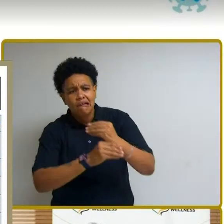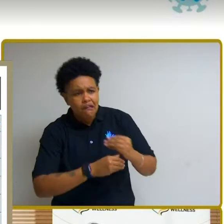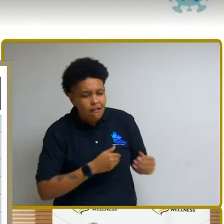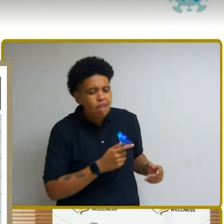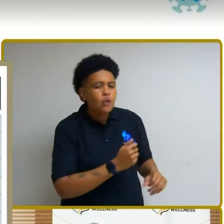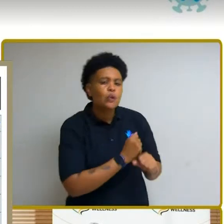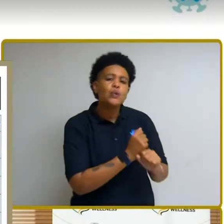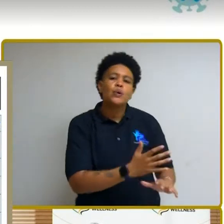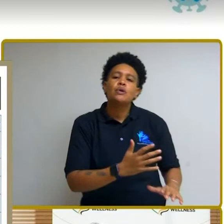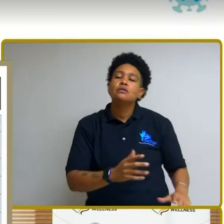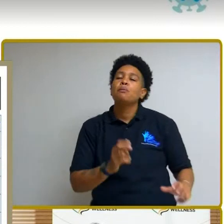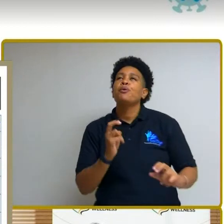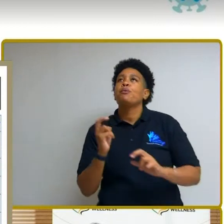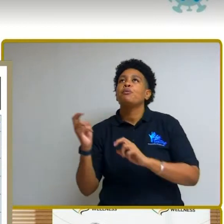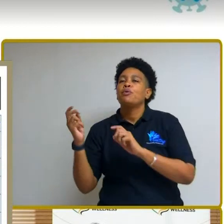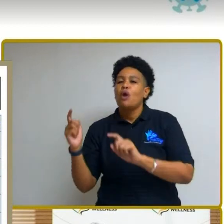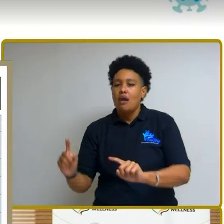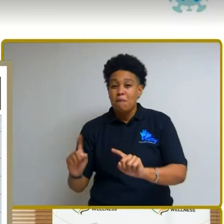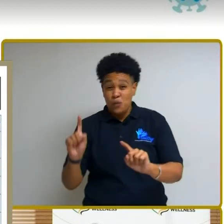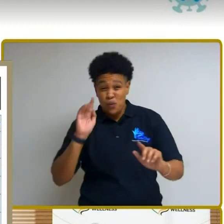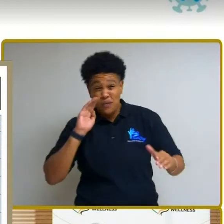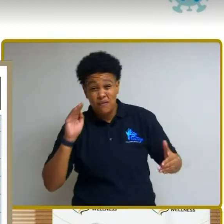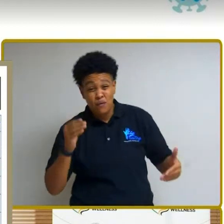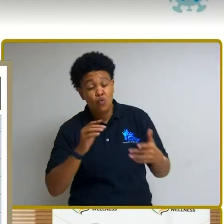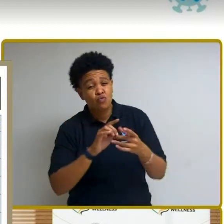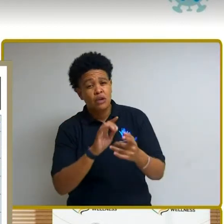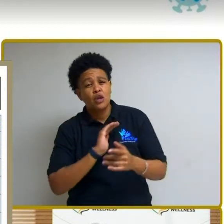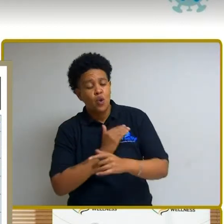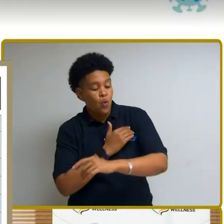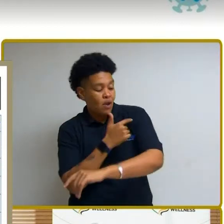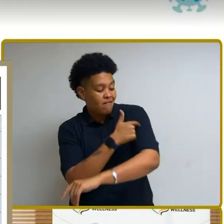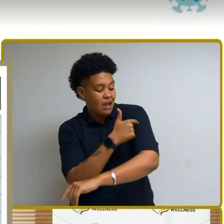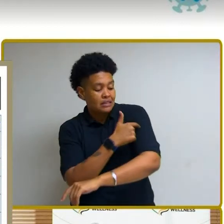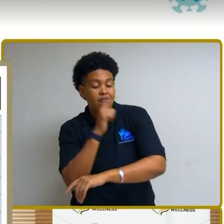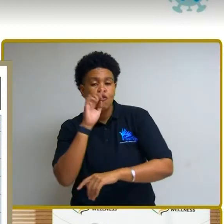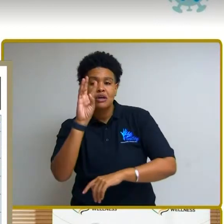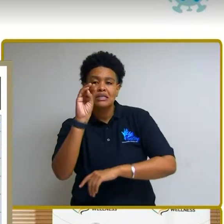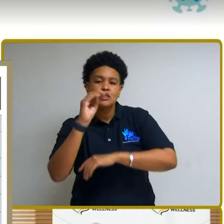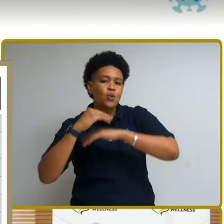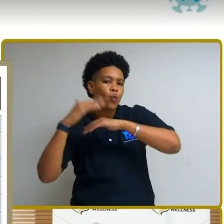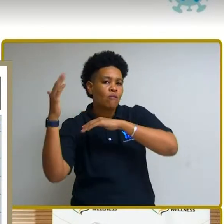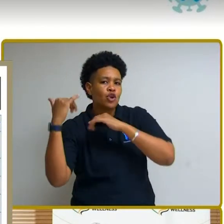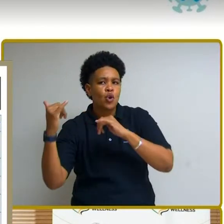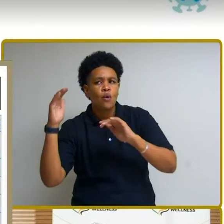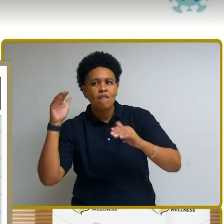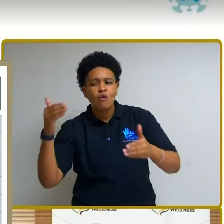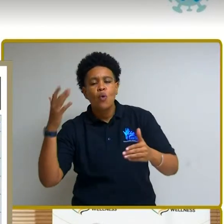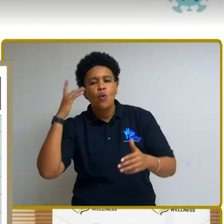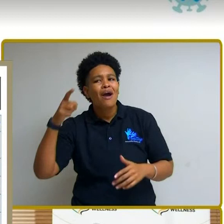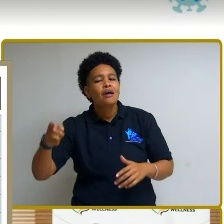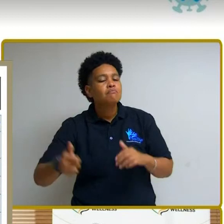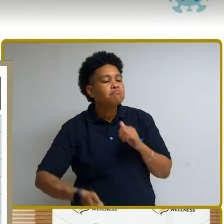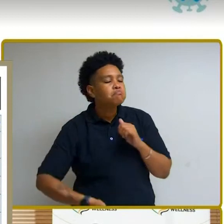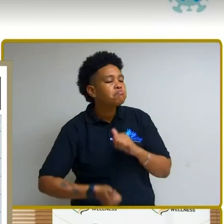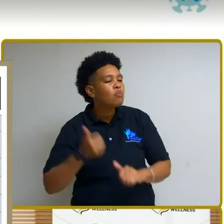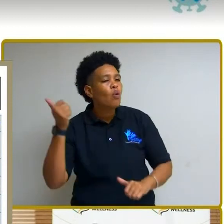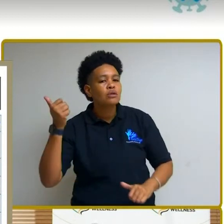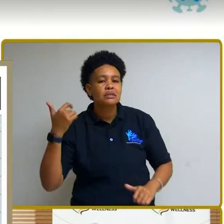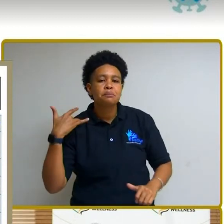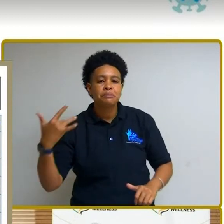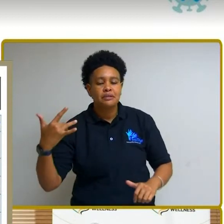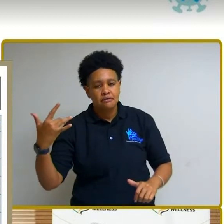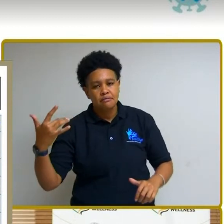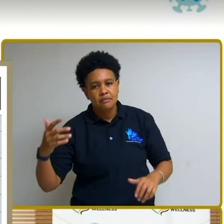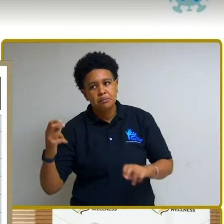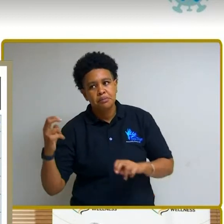say where we're focusing in terms of our vaccination for the age 60 and older, because it is the greatest risk factor